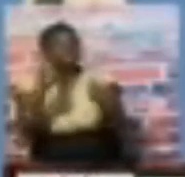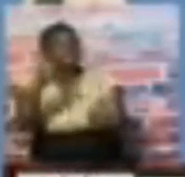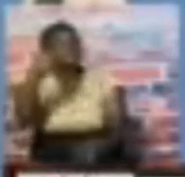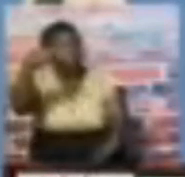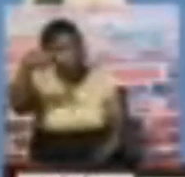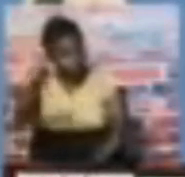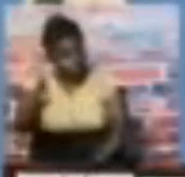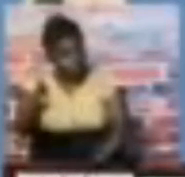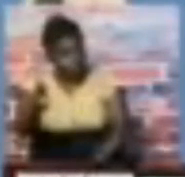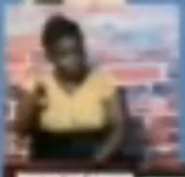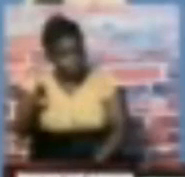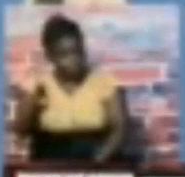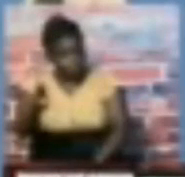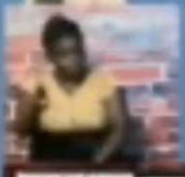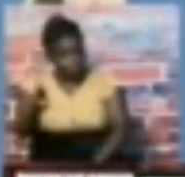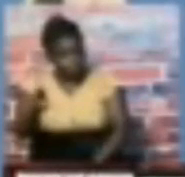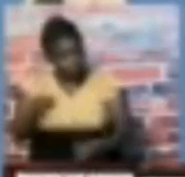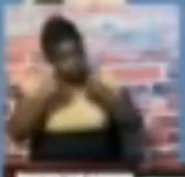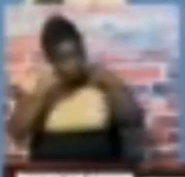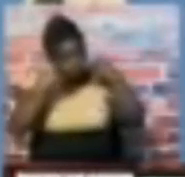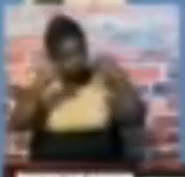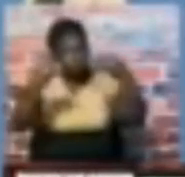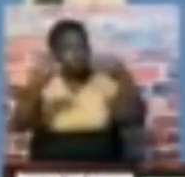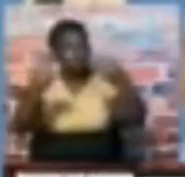quality. They will tell you,